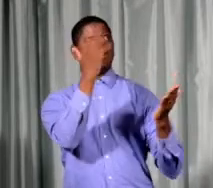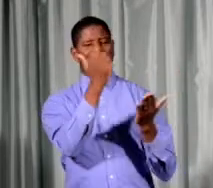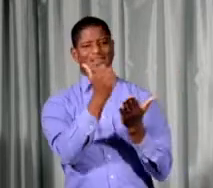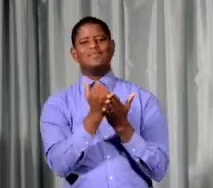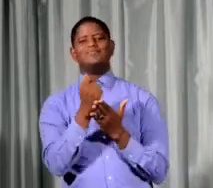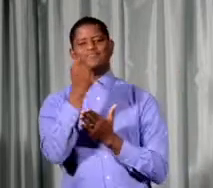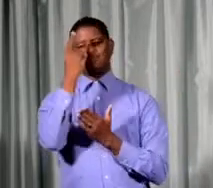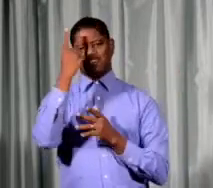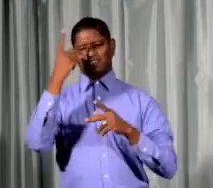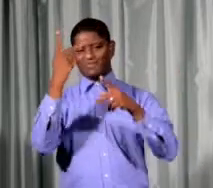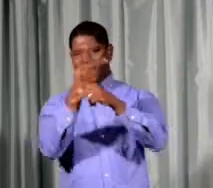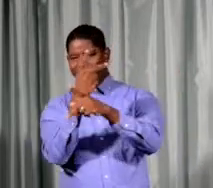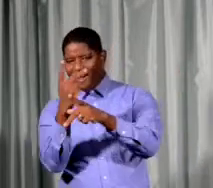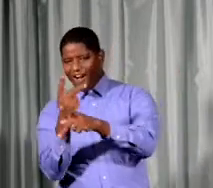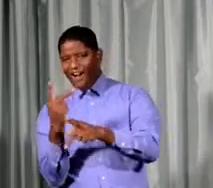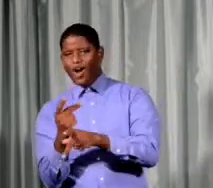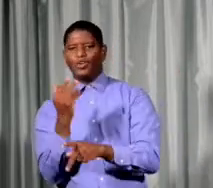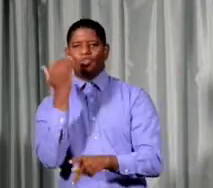rules,